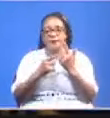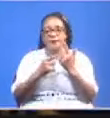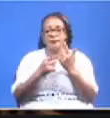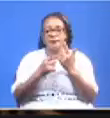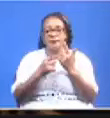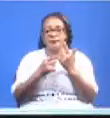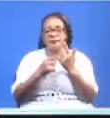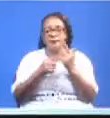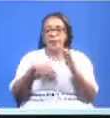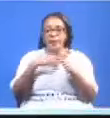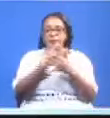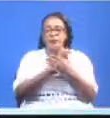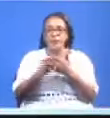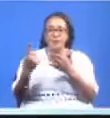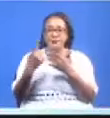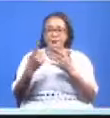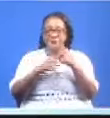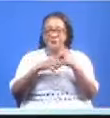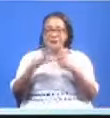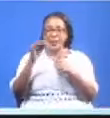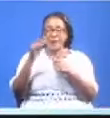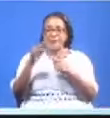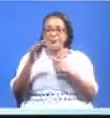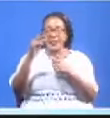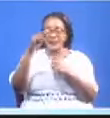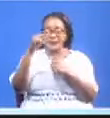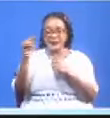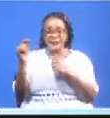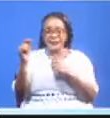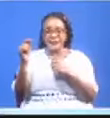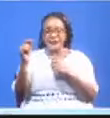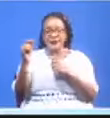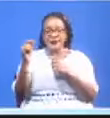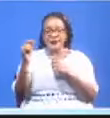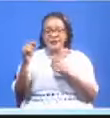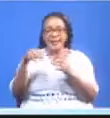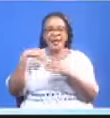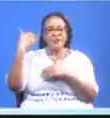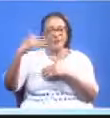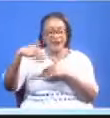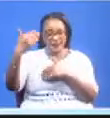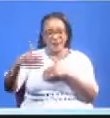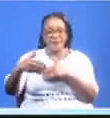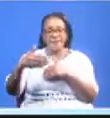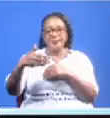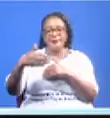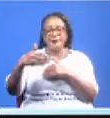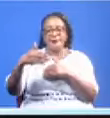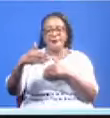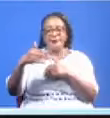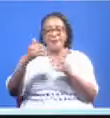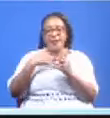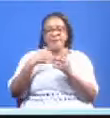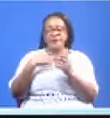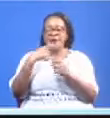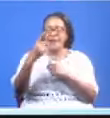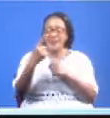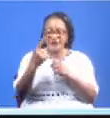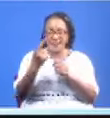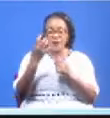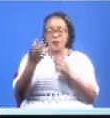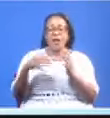Every week, 6 days, practice, lunch, every day lunch. Yeah, 100 ball